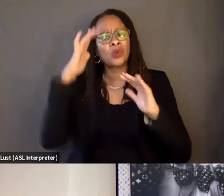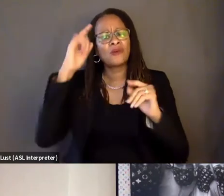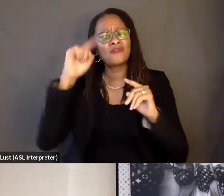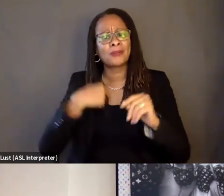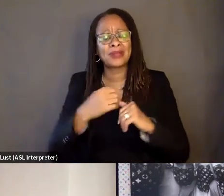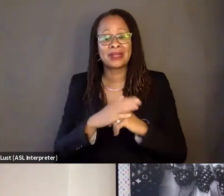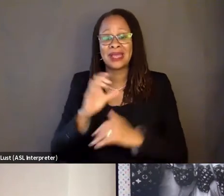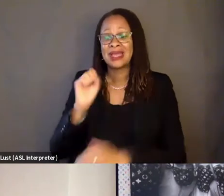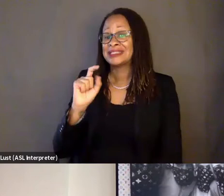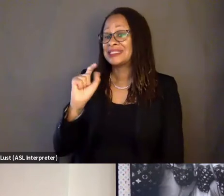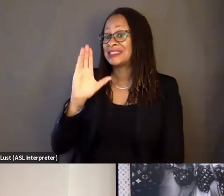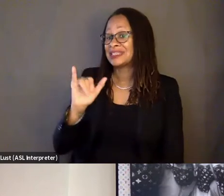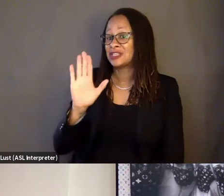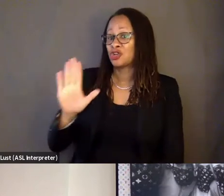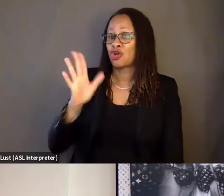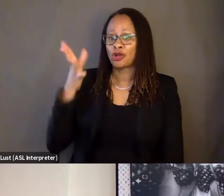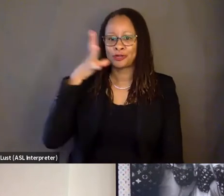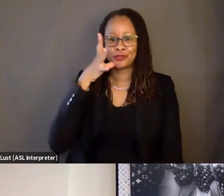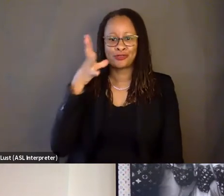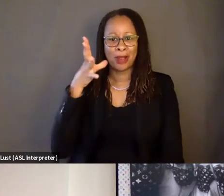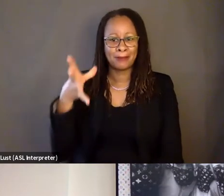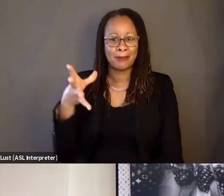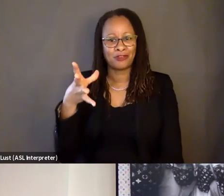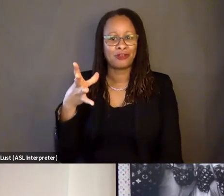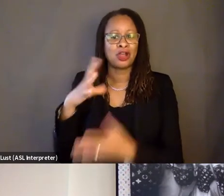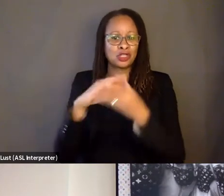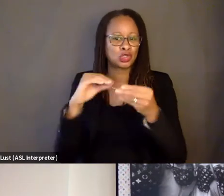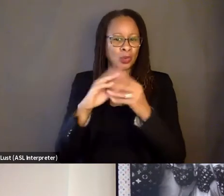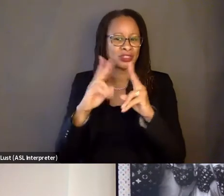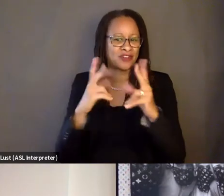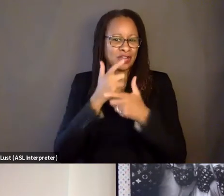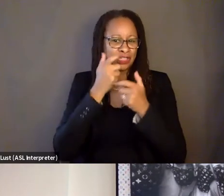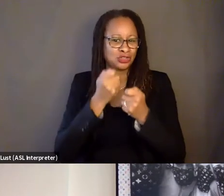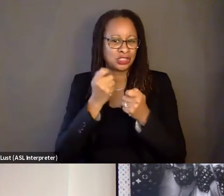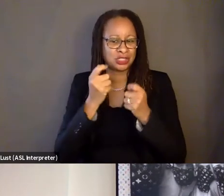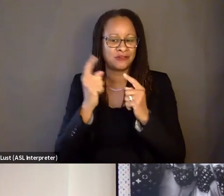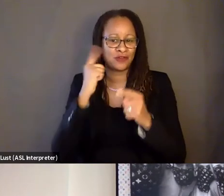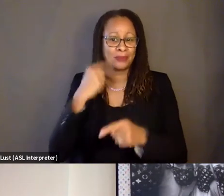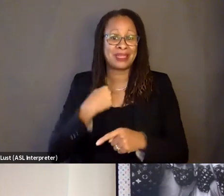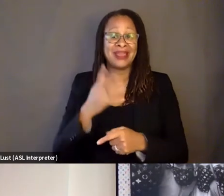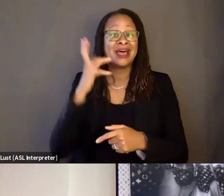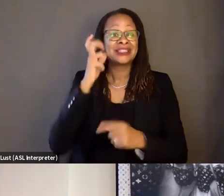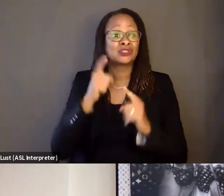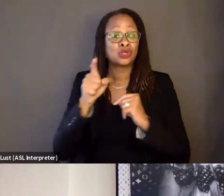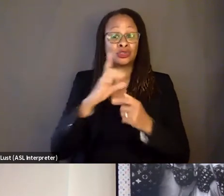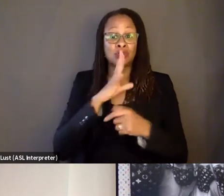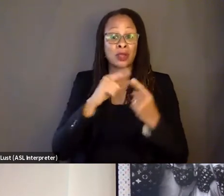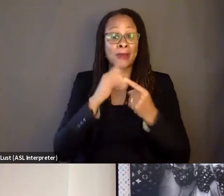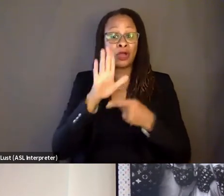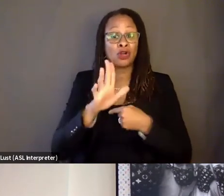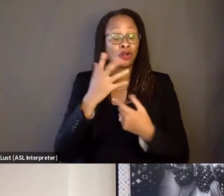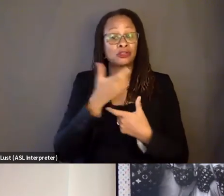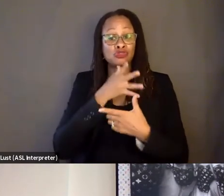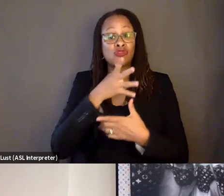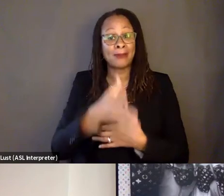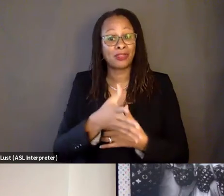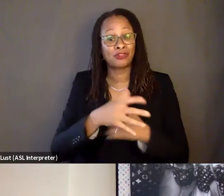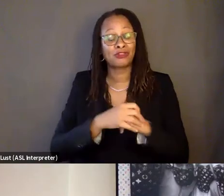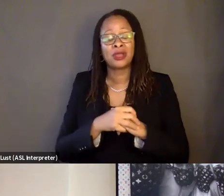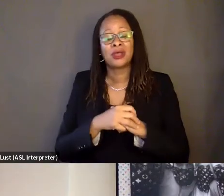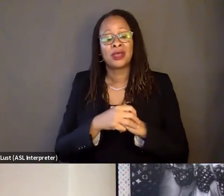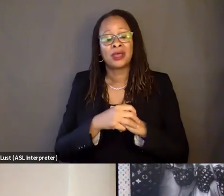Stacey's grandmother's story was really interesting to me. Listening to her talk about her grandmother and